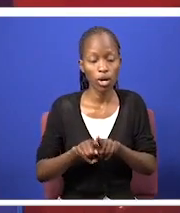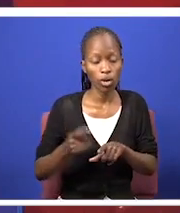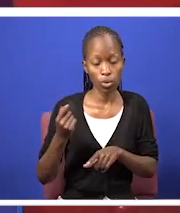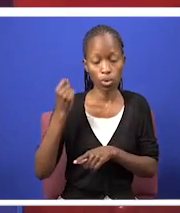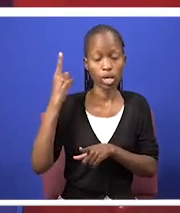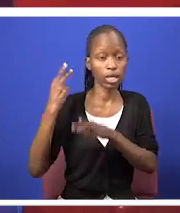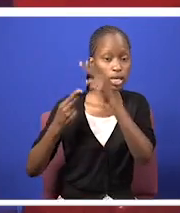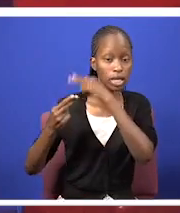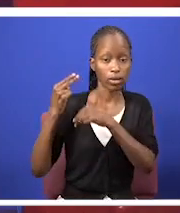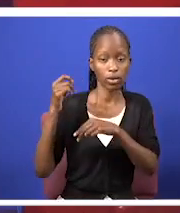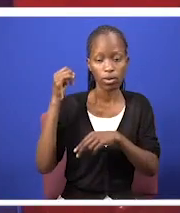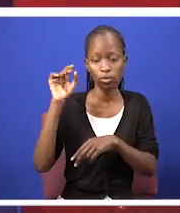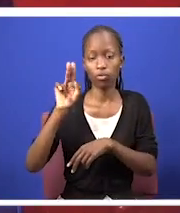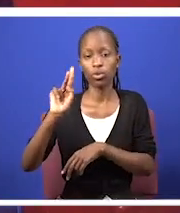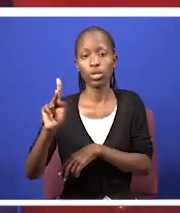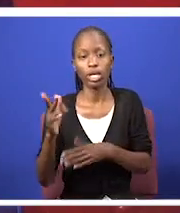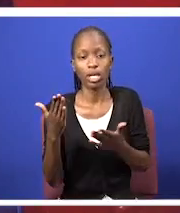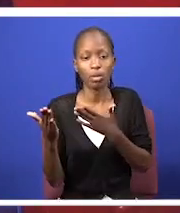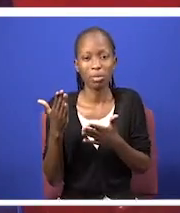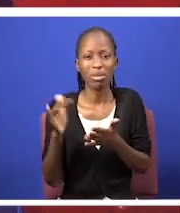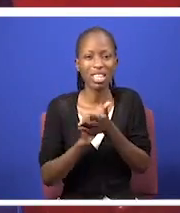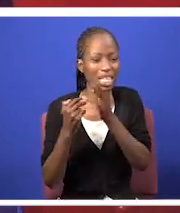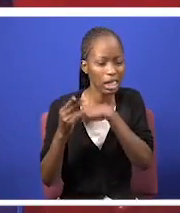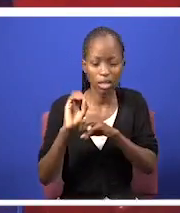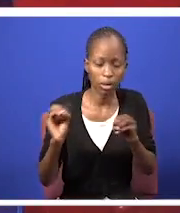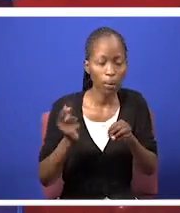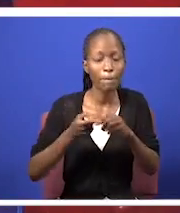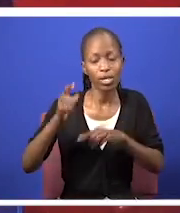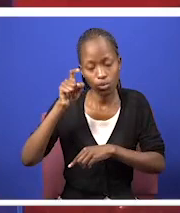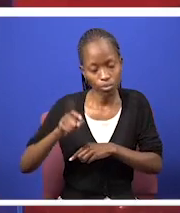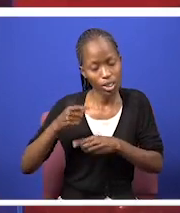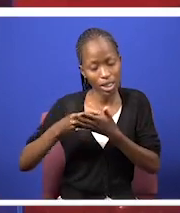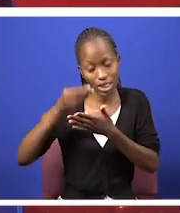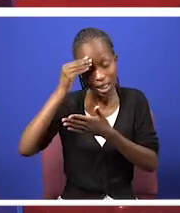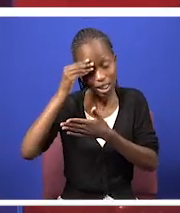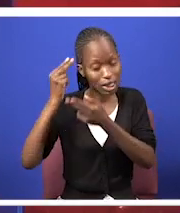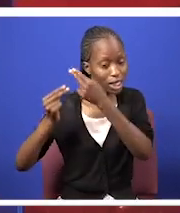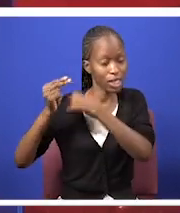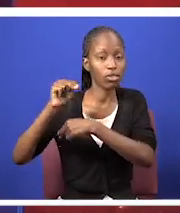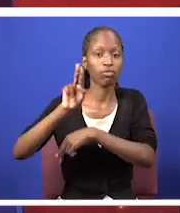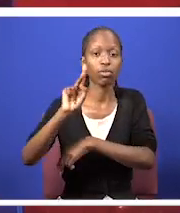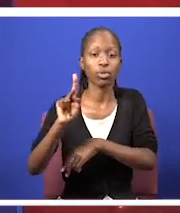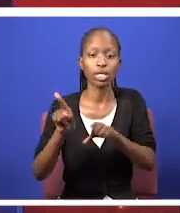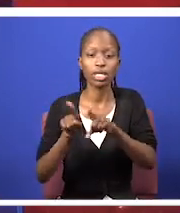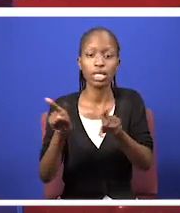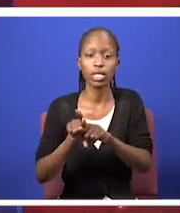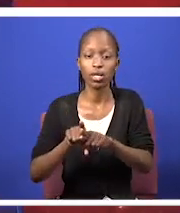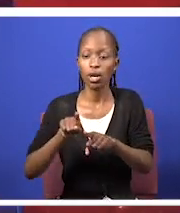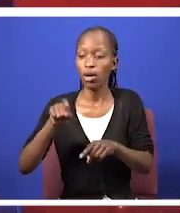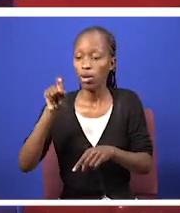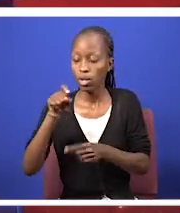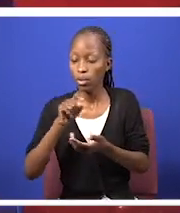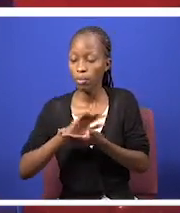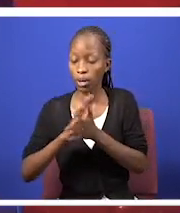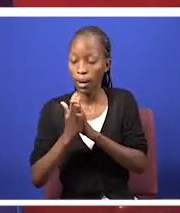the history of the United Kingdom. It may not have been your history, but you had to learn it, you had to know it, and it had to become